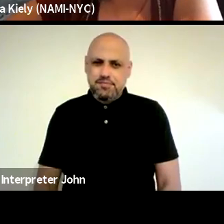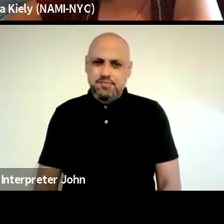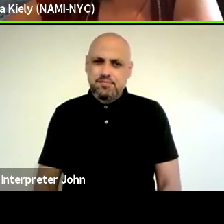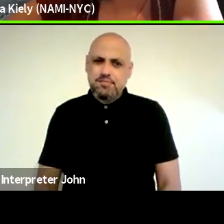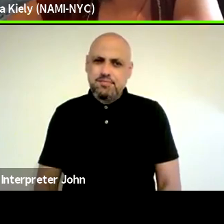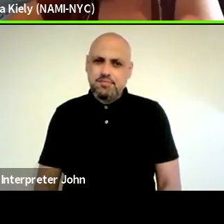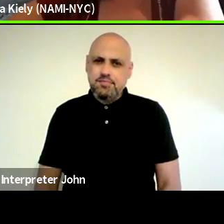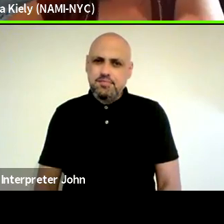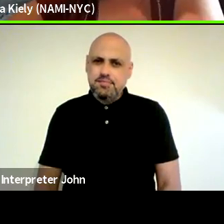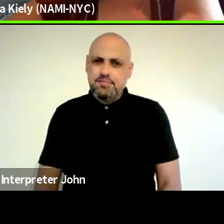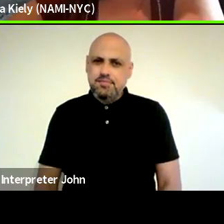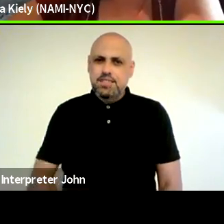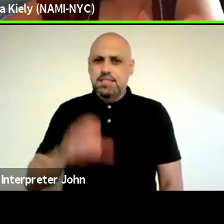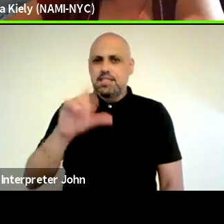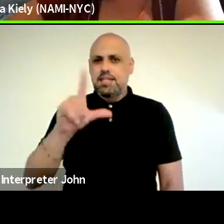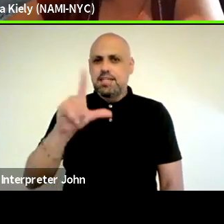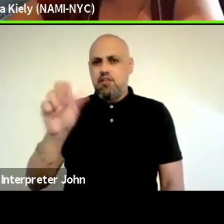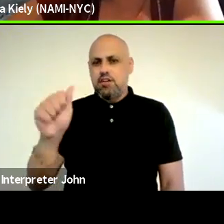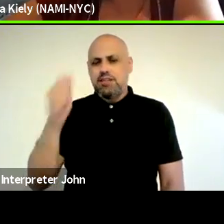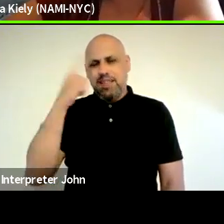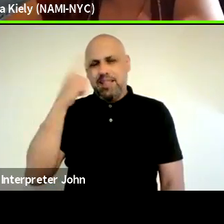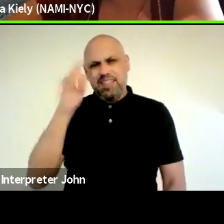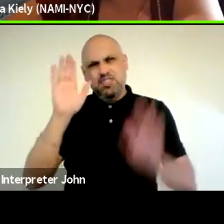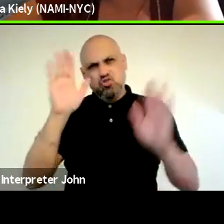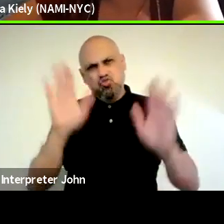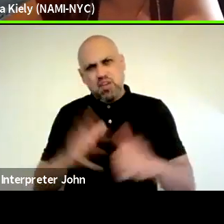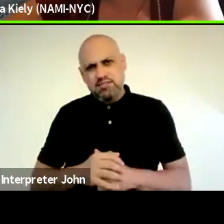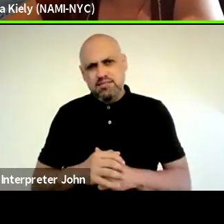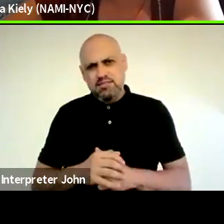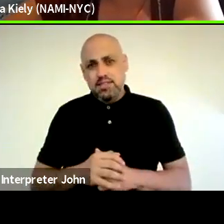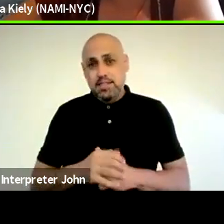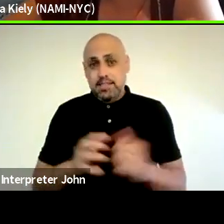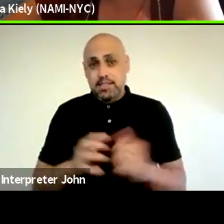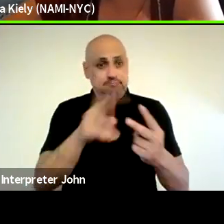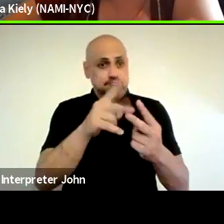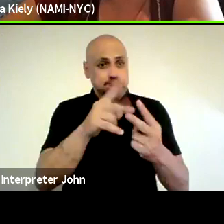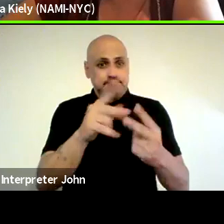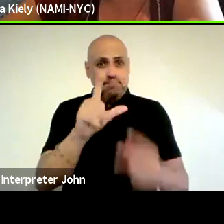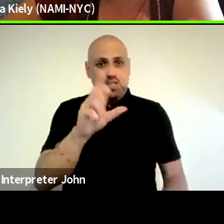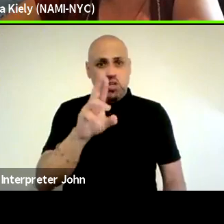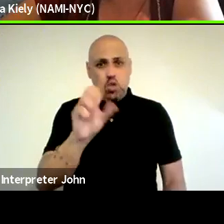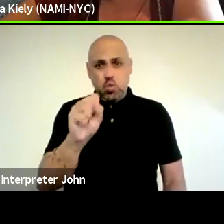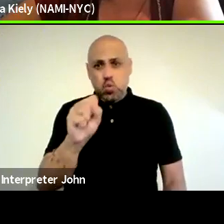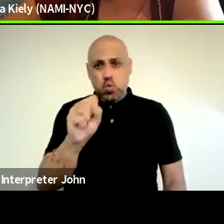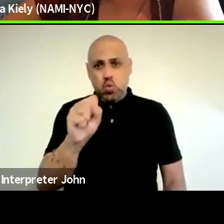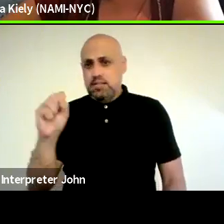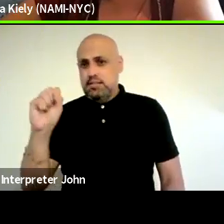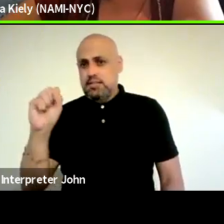I think that's great. Sapana or Louis, did either of you want to address that question as well?